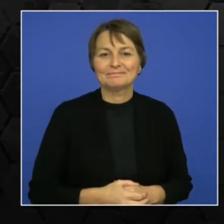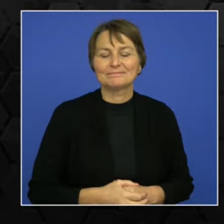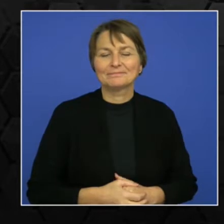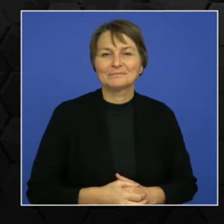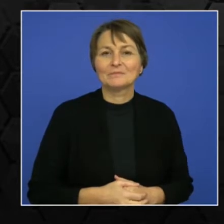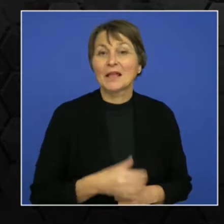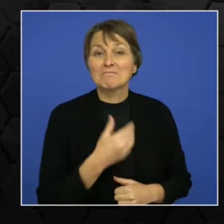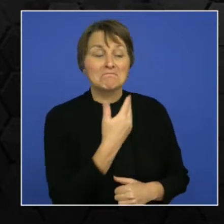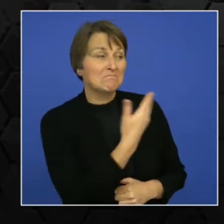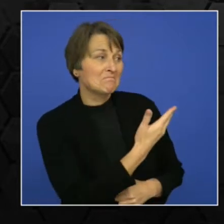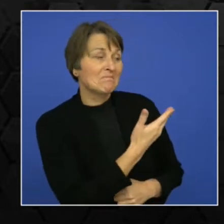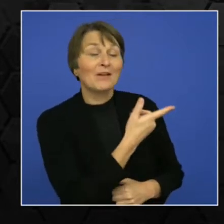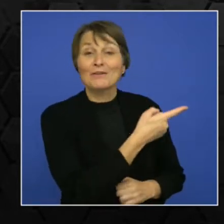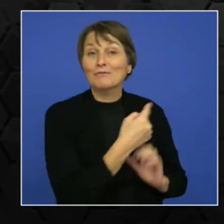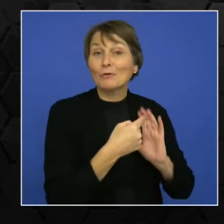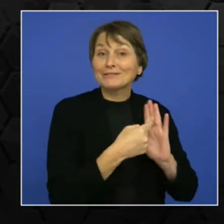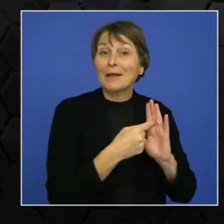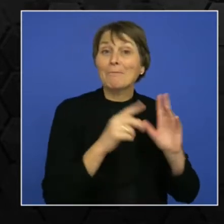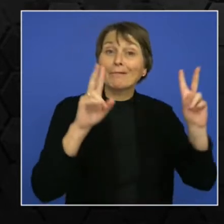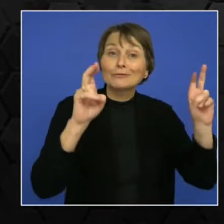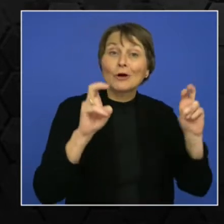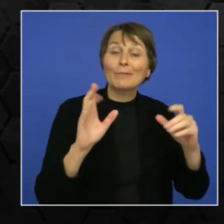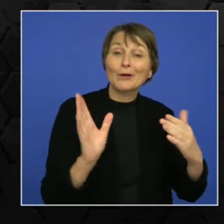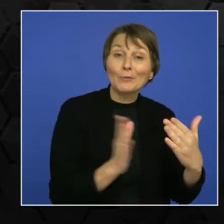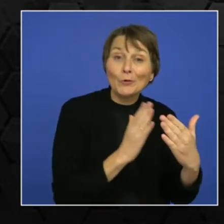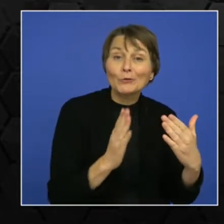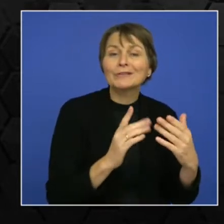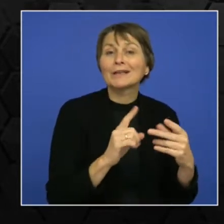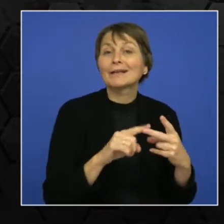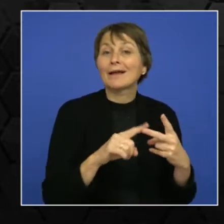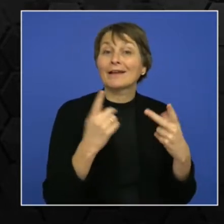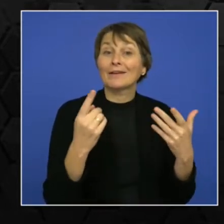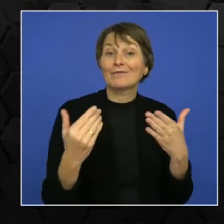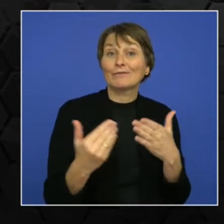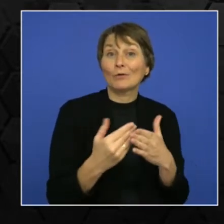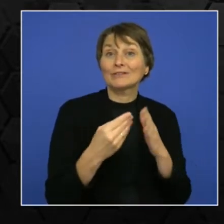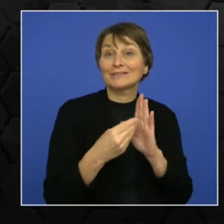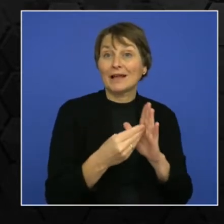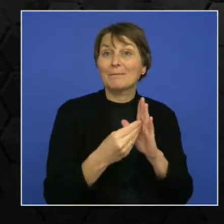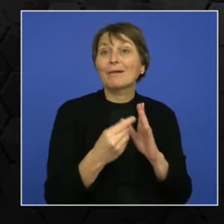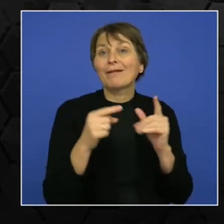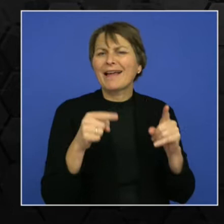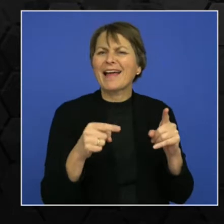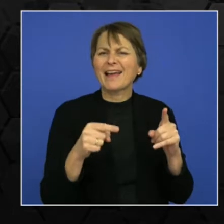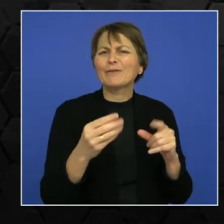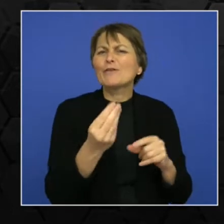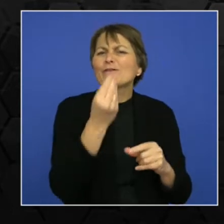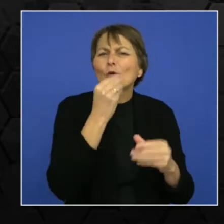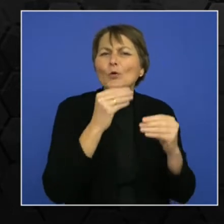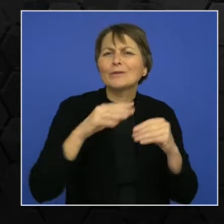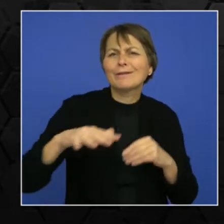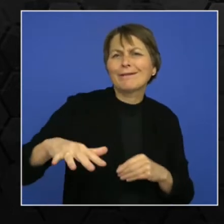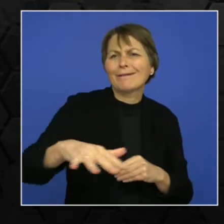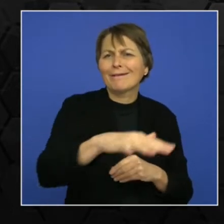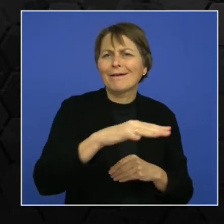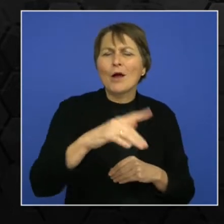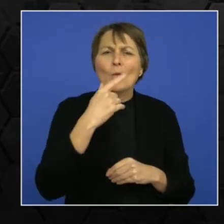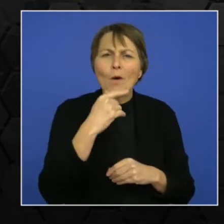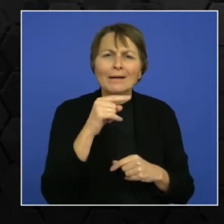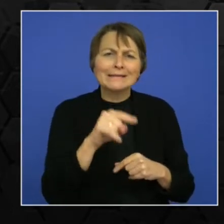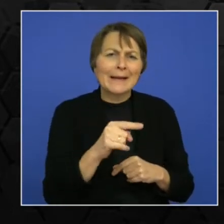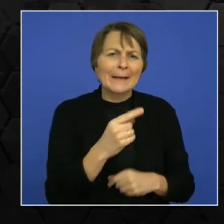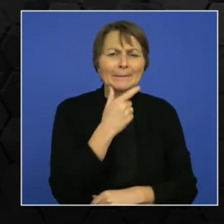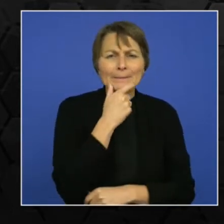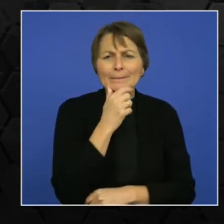my friend suggests that like there is a new place which has been opened. So that like which the pizzas are really tasty and also which is really affordable. So